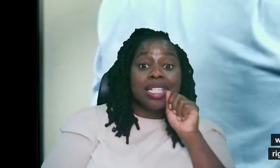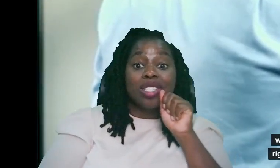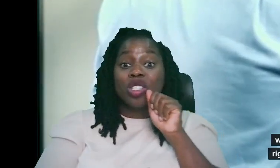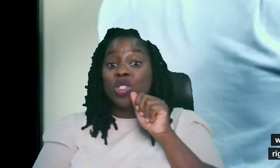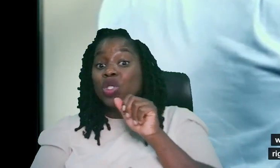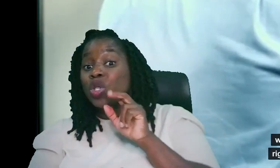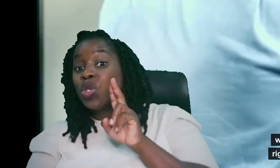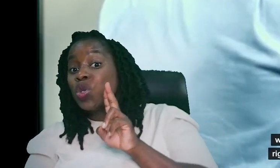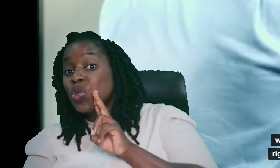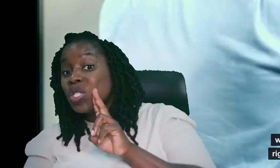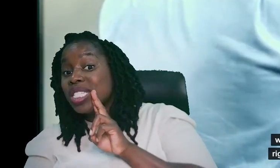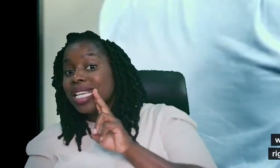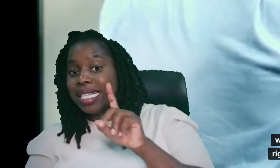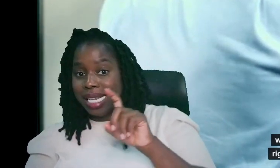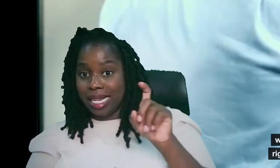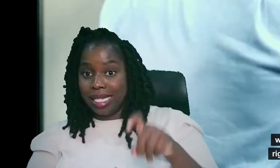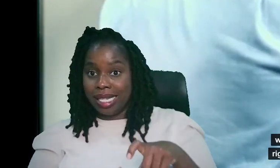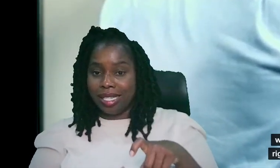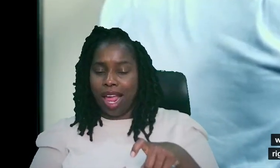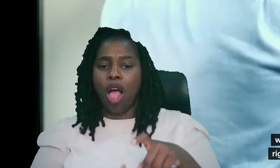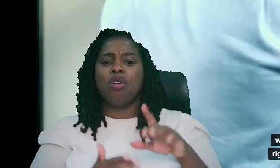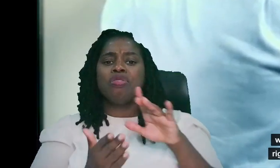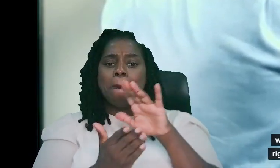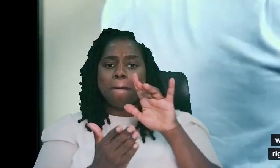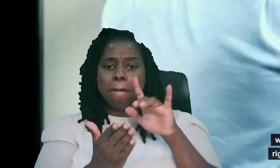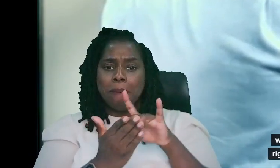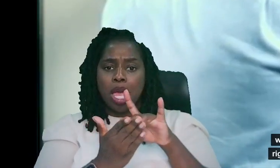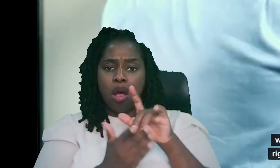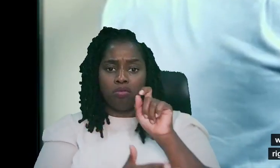would call Brenham the midpoint.